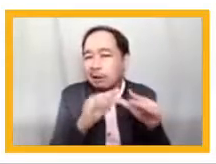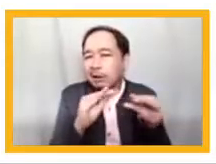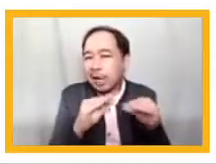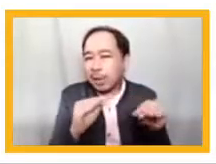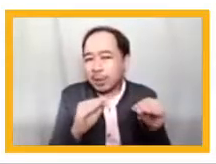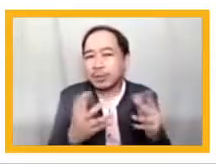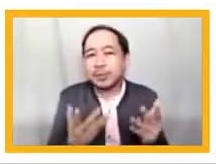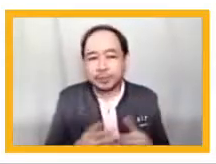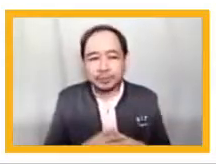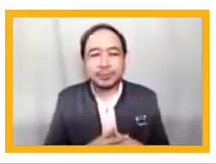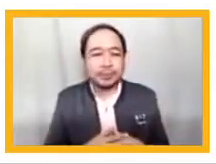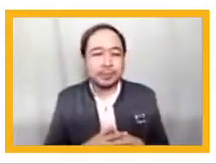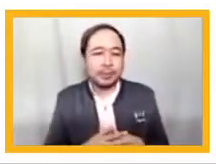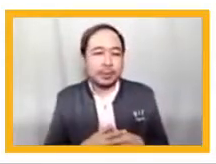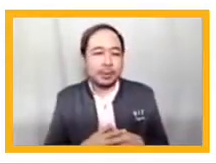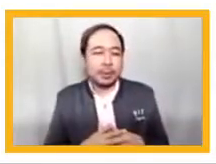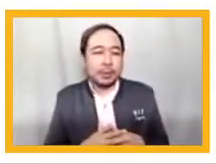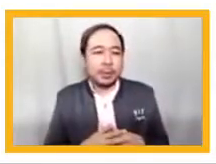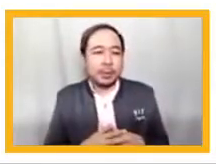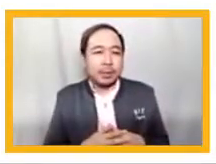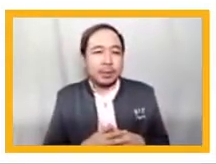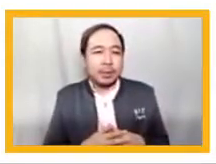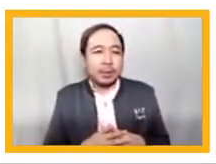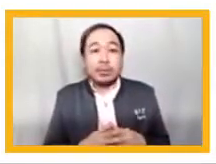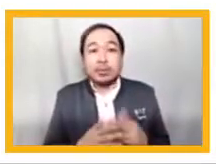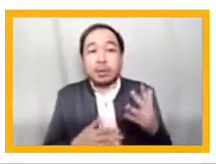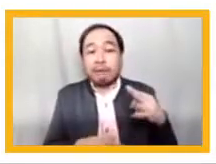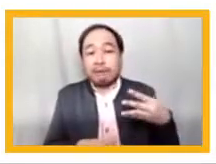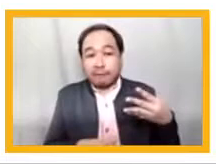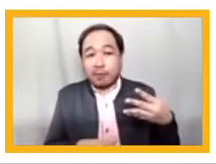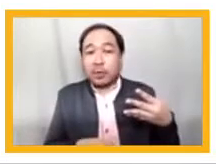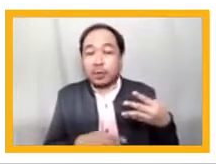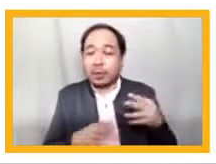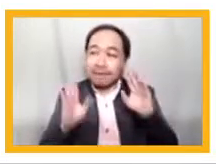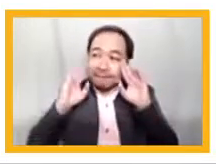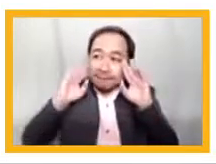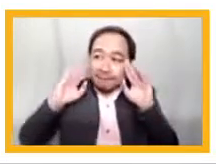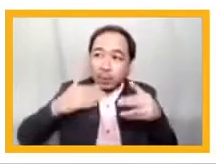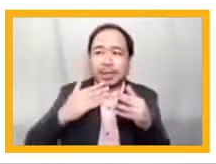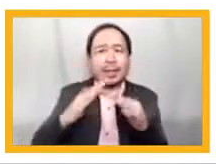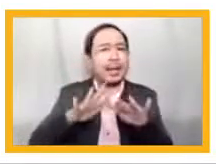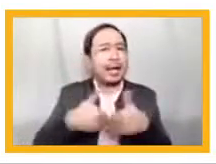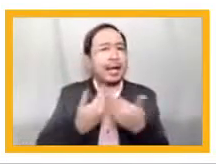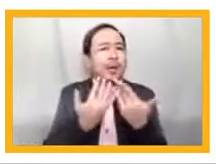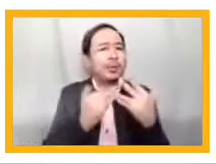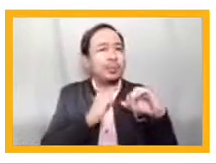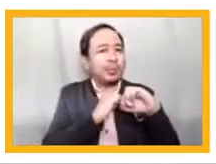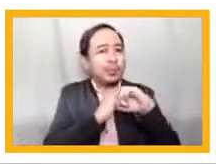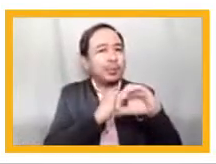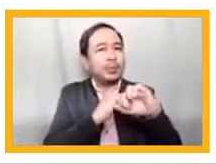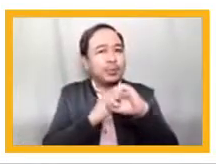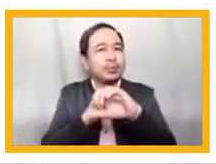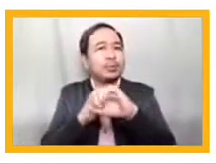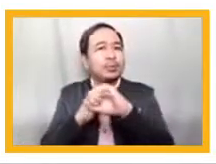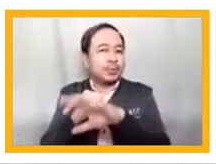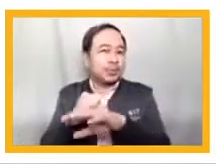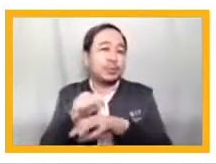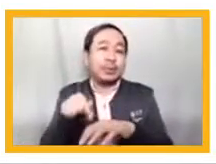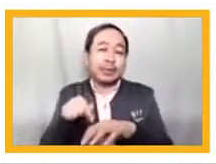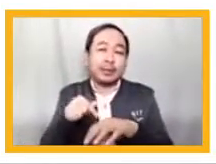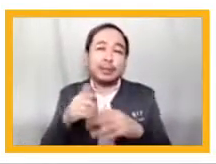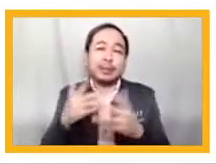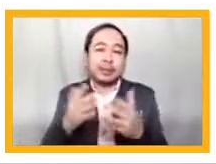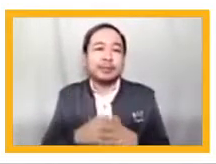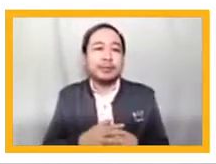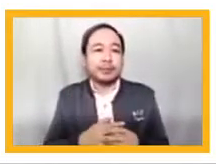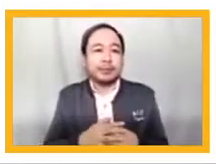the first one is focus on commercializations. Our expense focus on